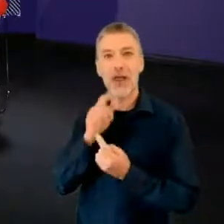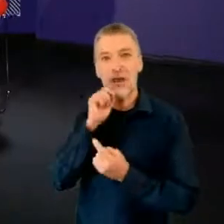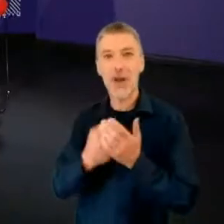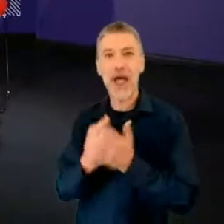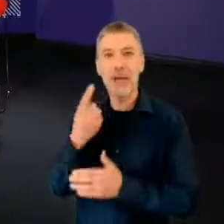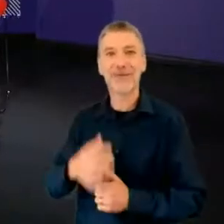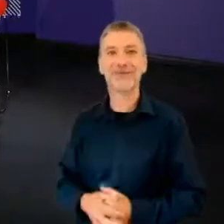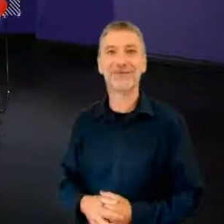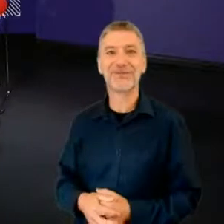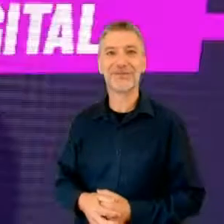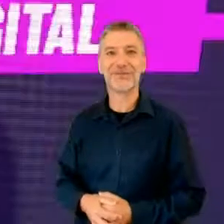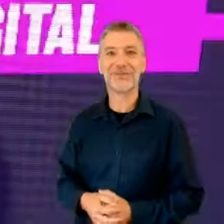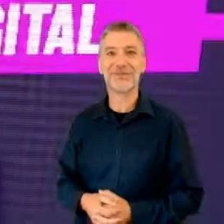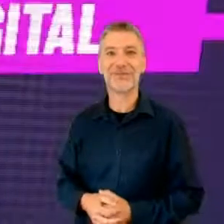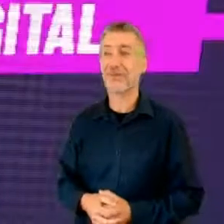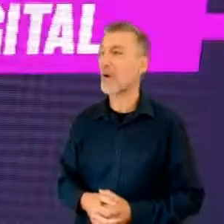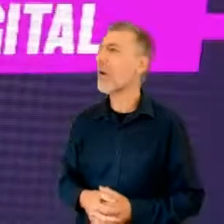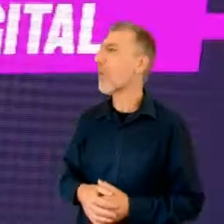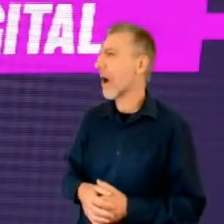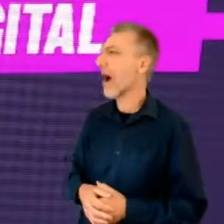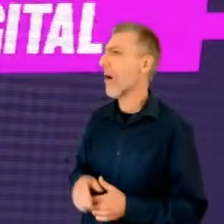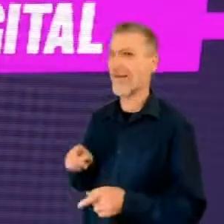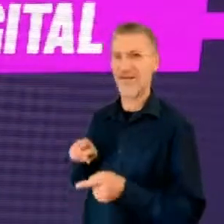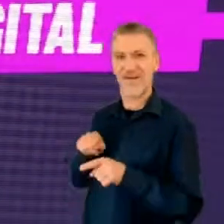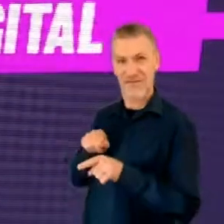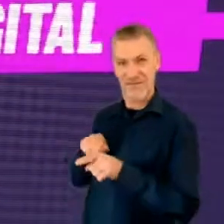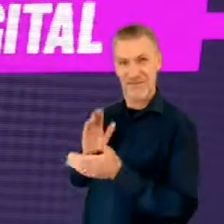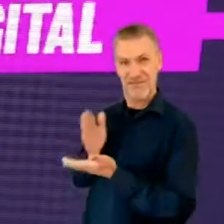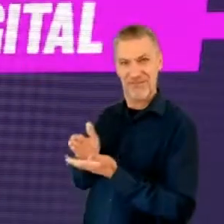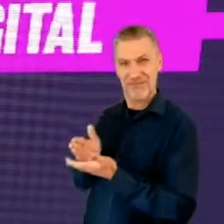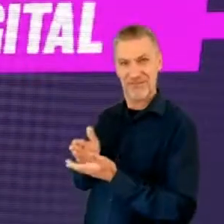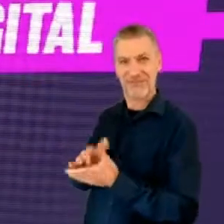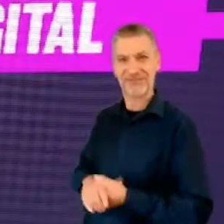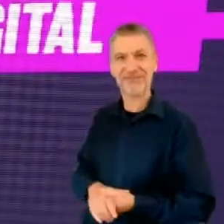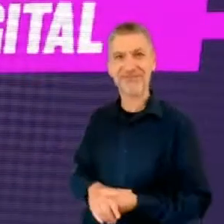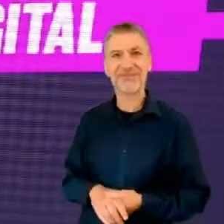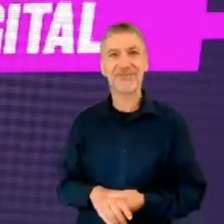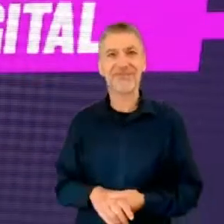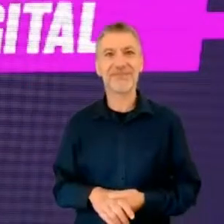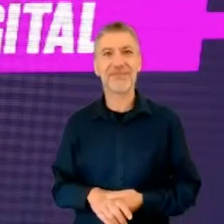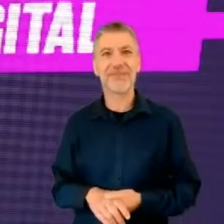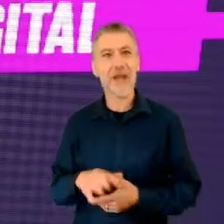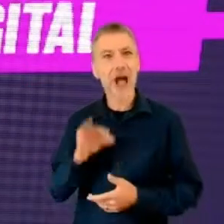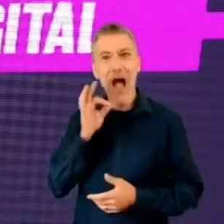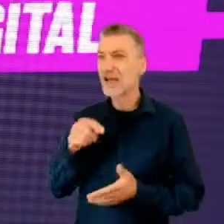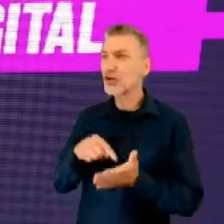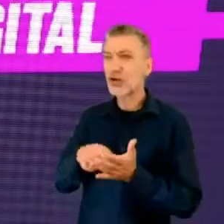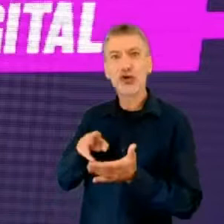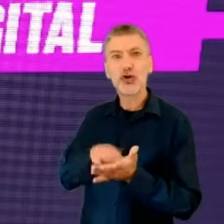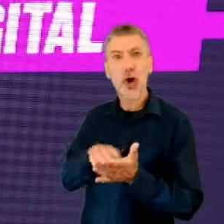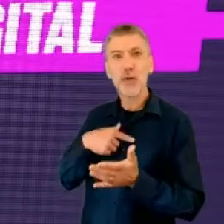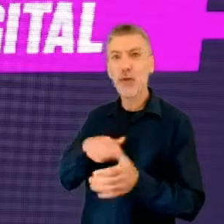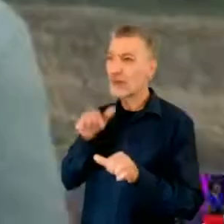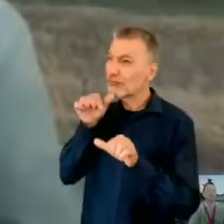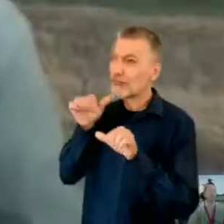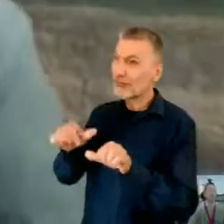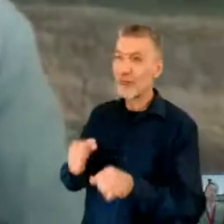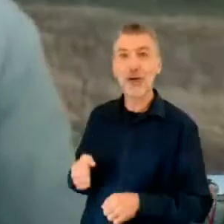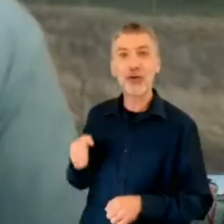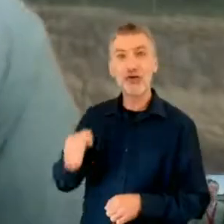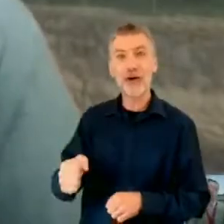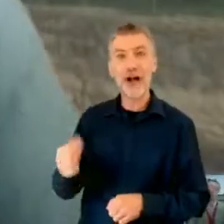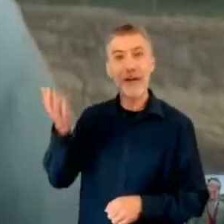advice. It really is. And I totally believe in that. And Tom, did you like trains before you got into this job? Oh.